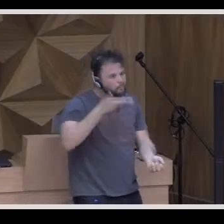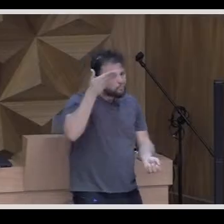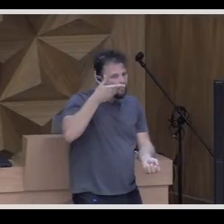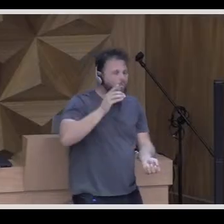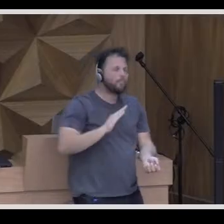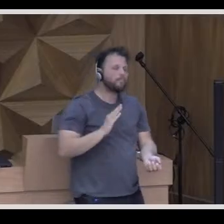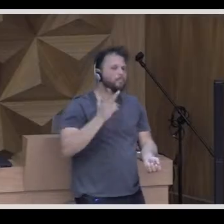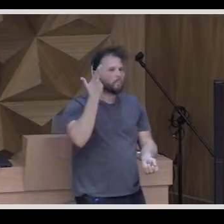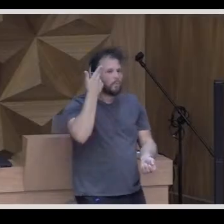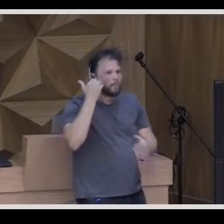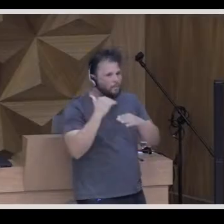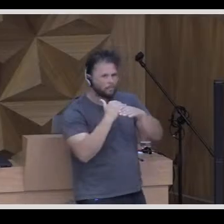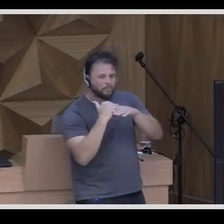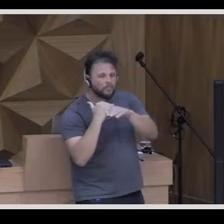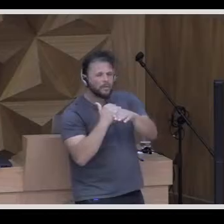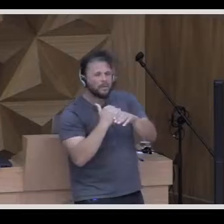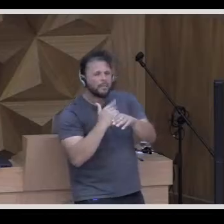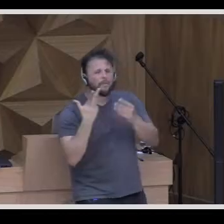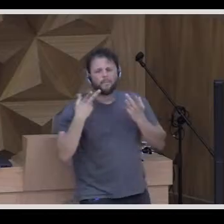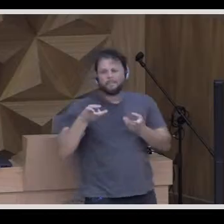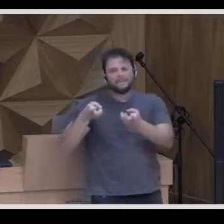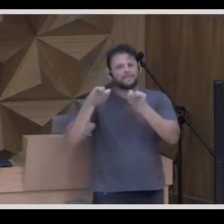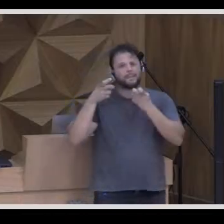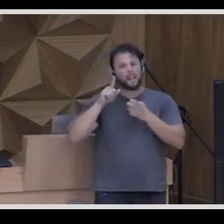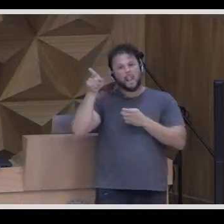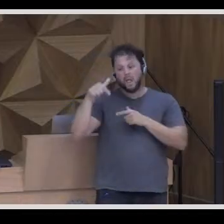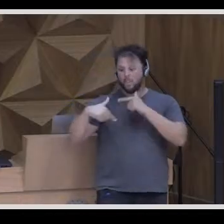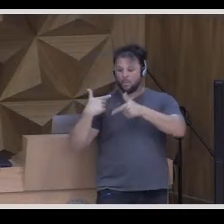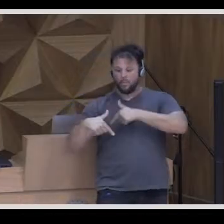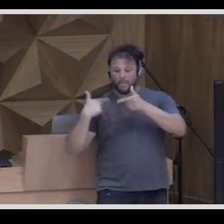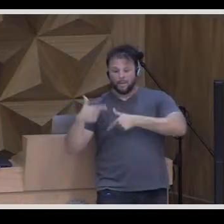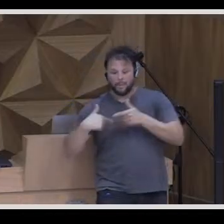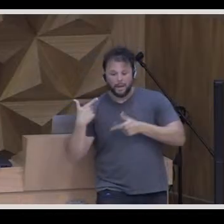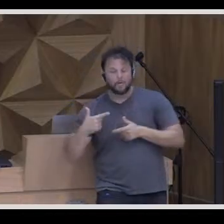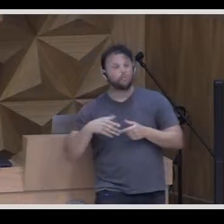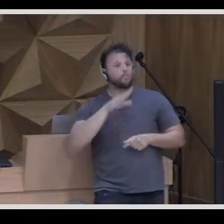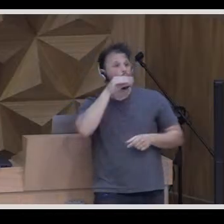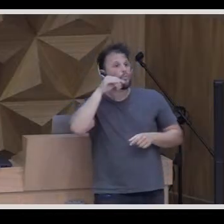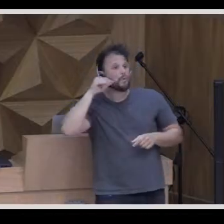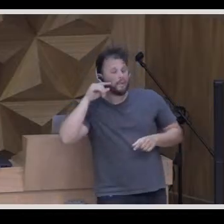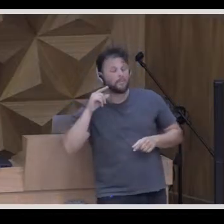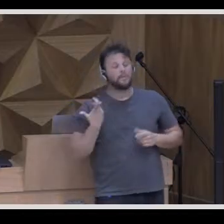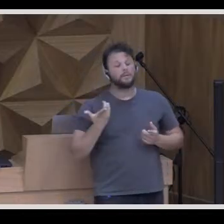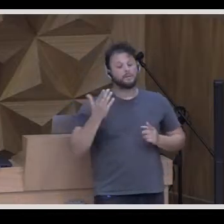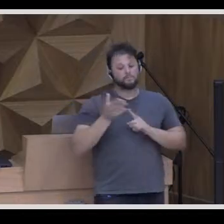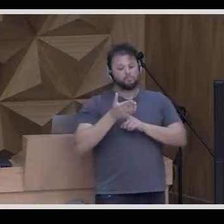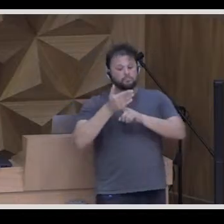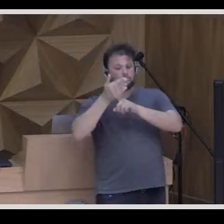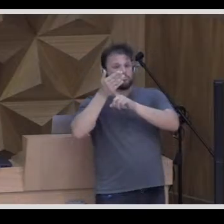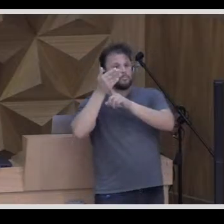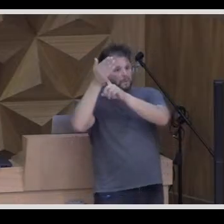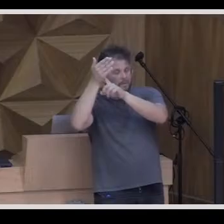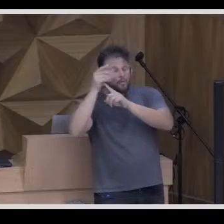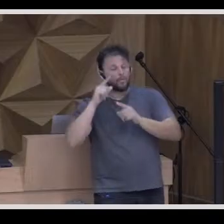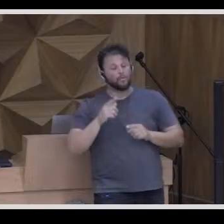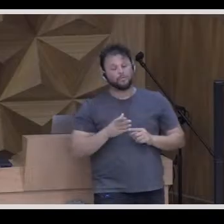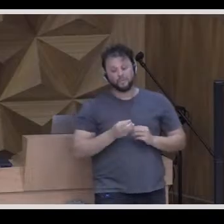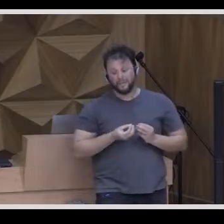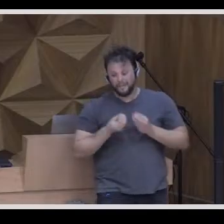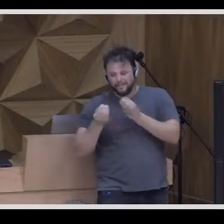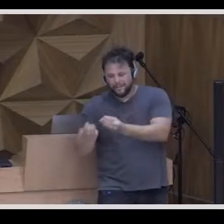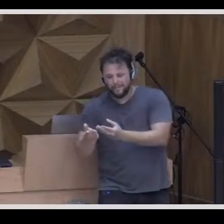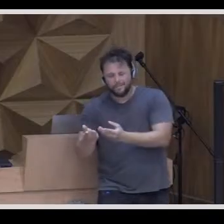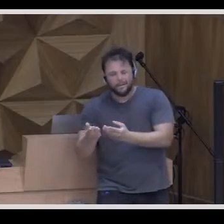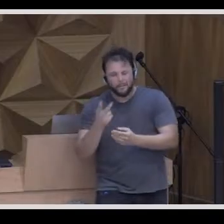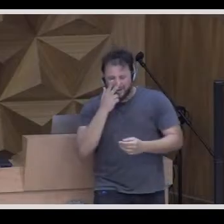test it, there were newer sensors, there were better sensors, there was equipment that could do more. And so we were constantly playing catch up